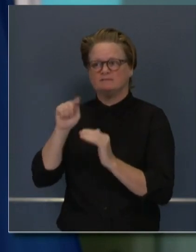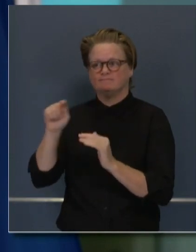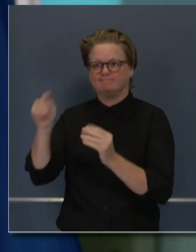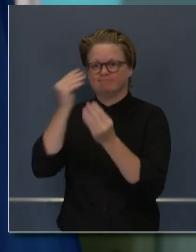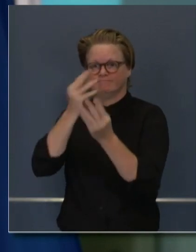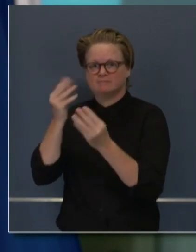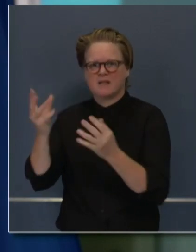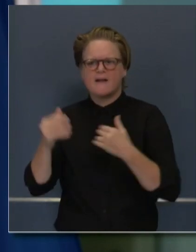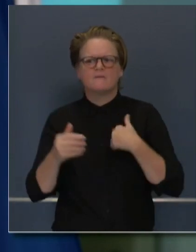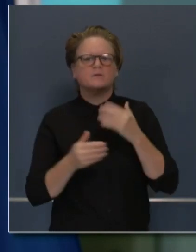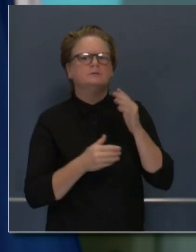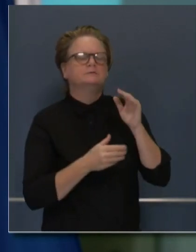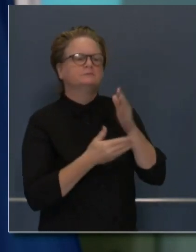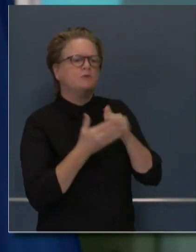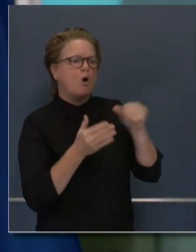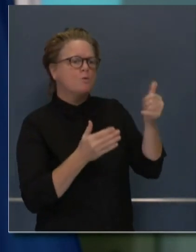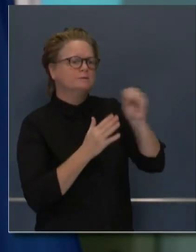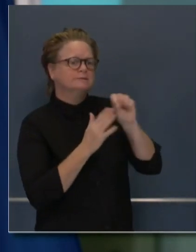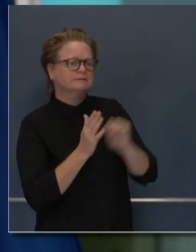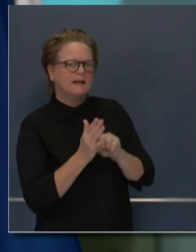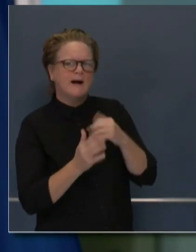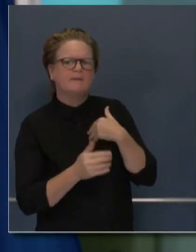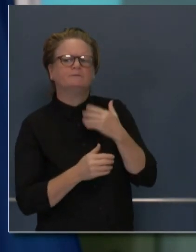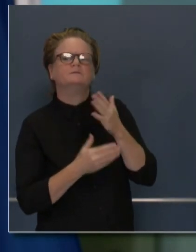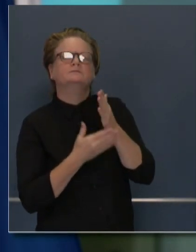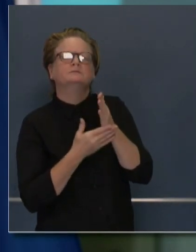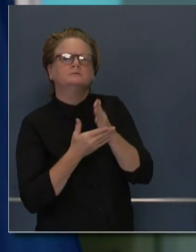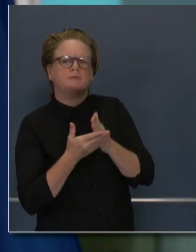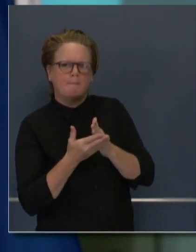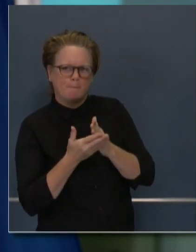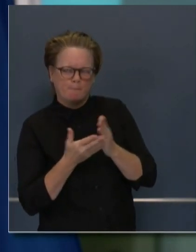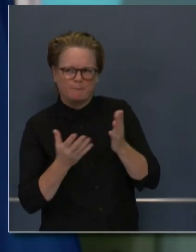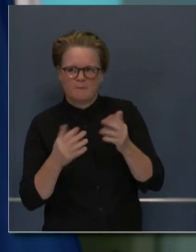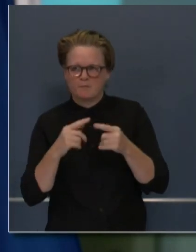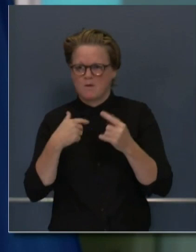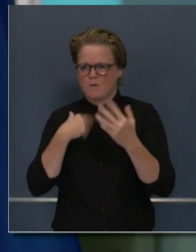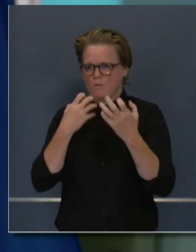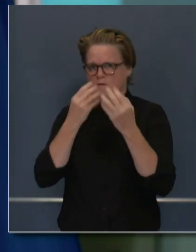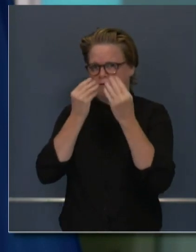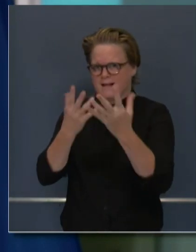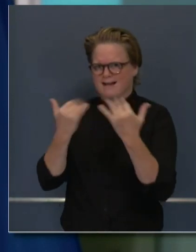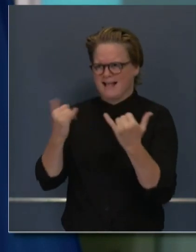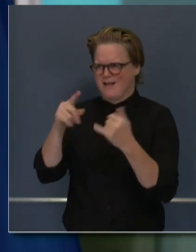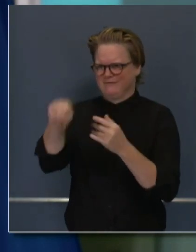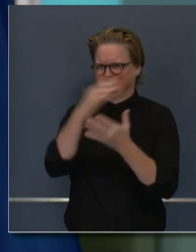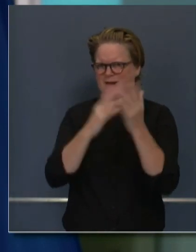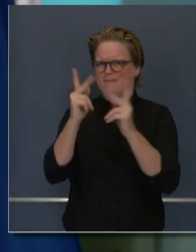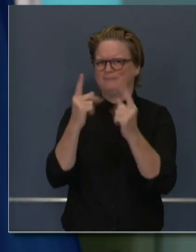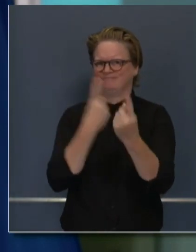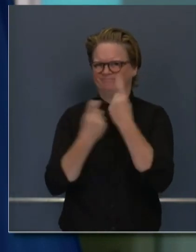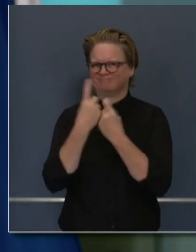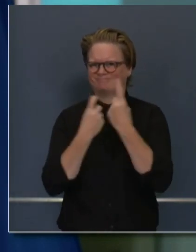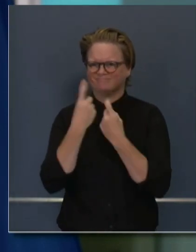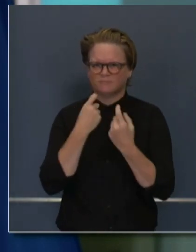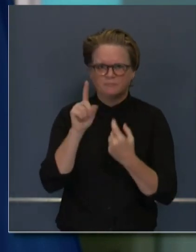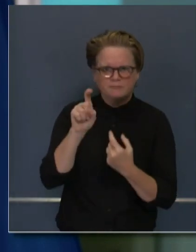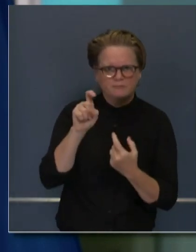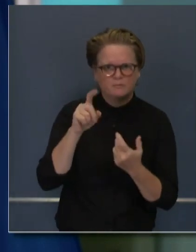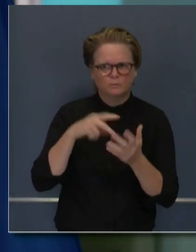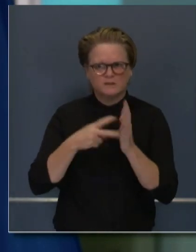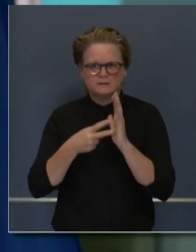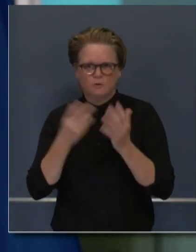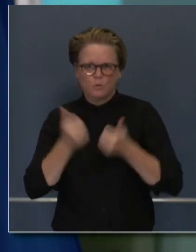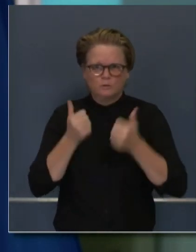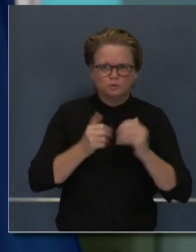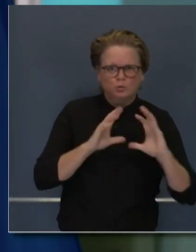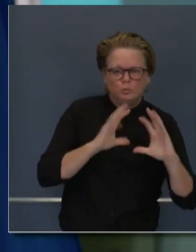We want to socialize that. We have a lot of questions about what that looks like, what that doesn't look like. Who does it impact? Who doesn't it